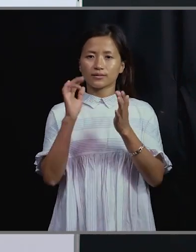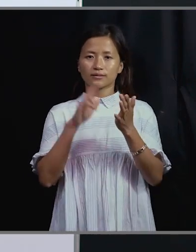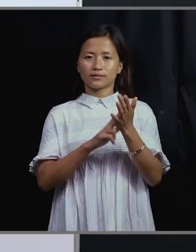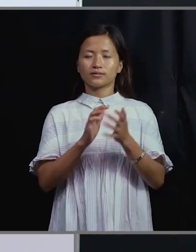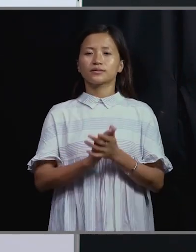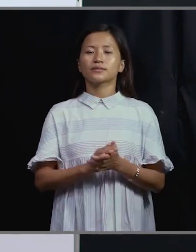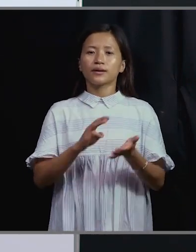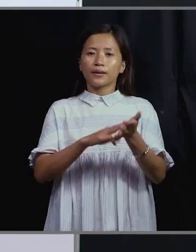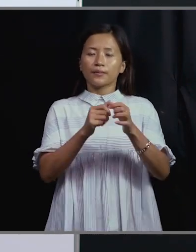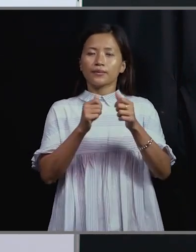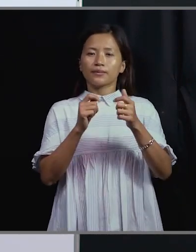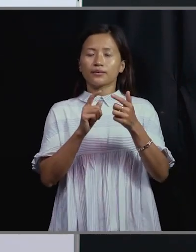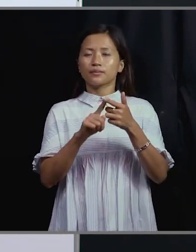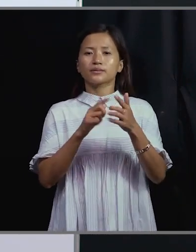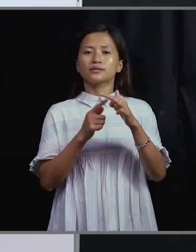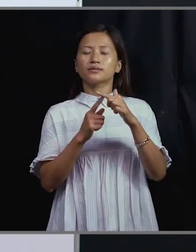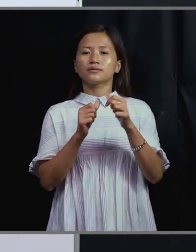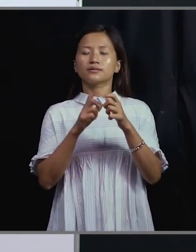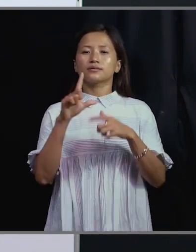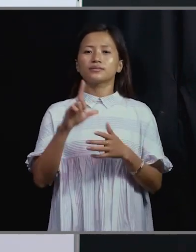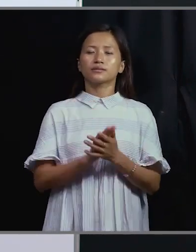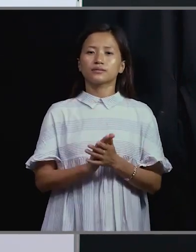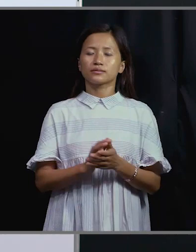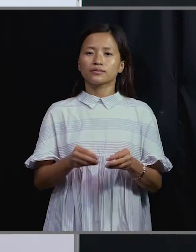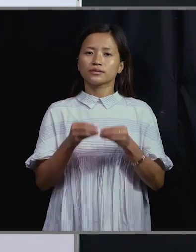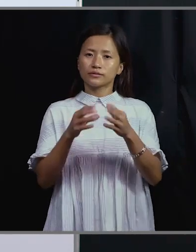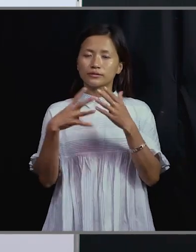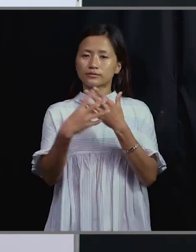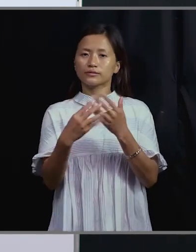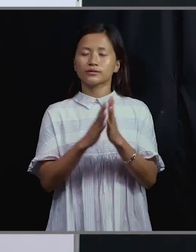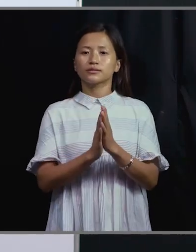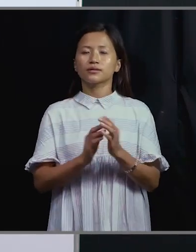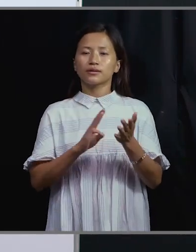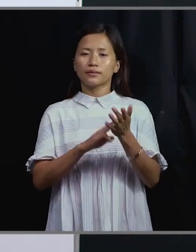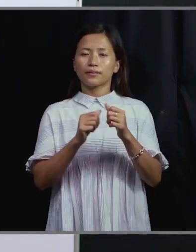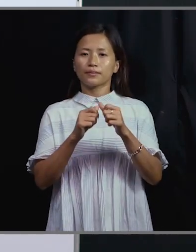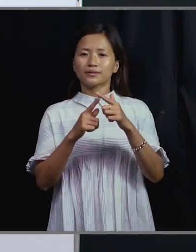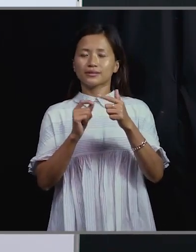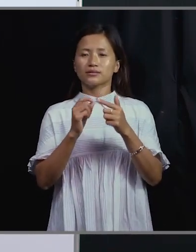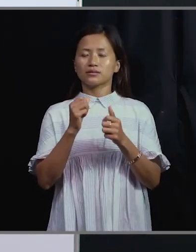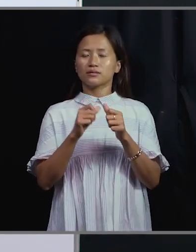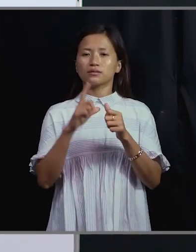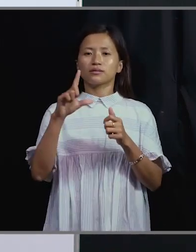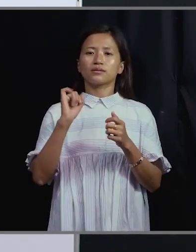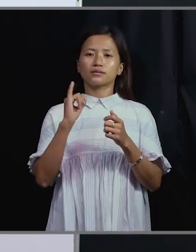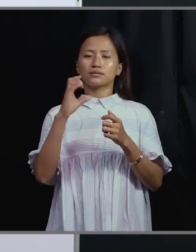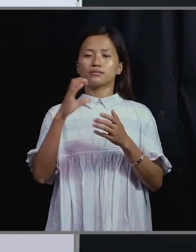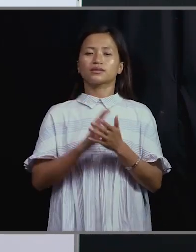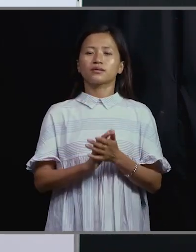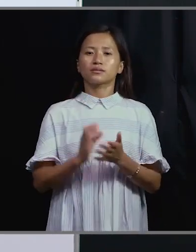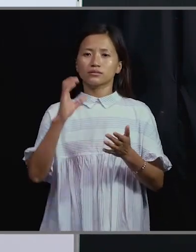in the presence of dry ether to give another organometallic compound, that